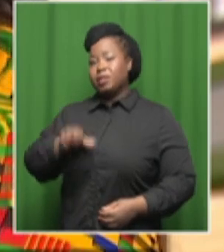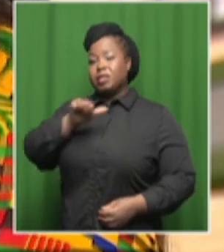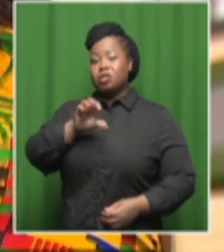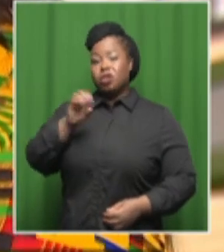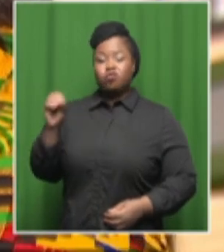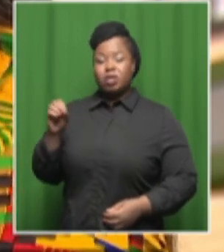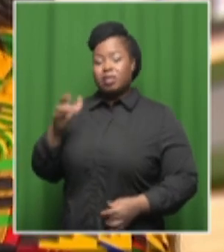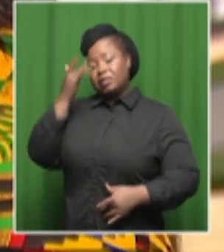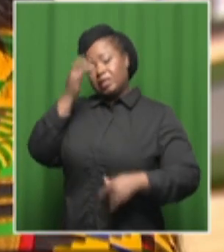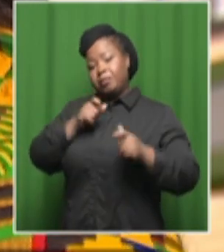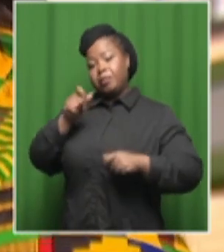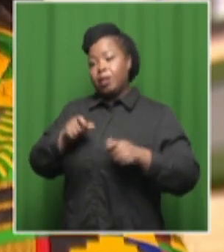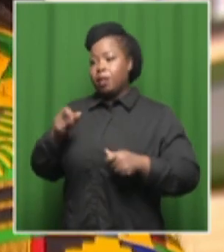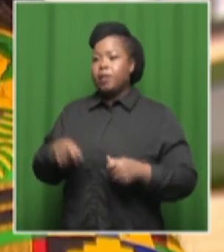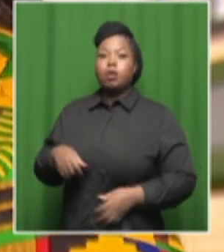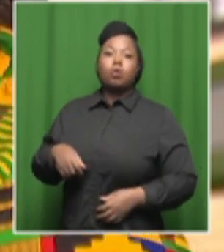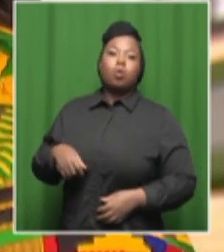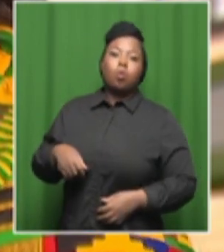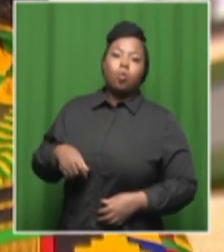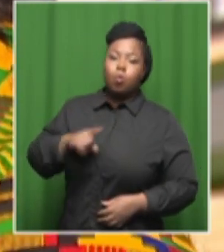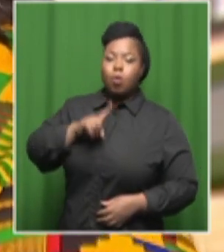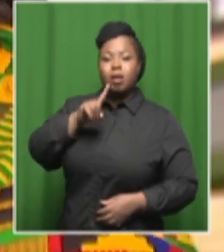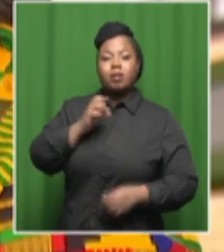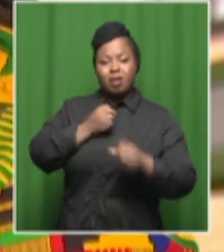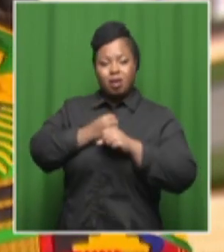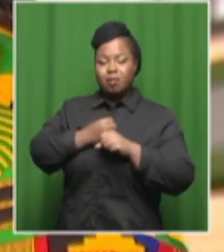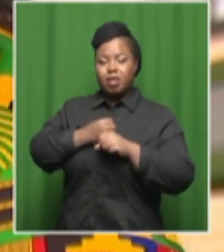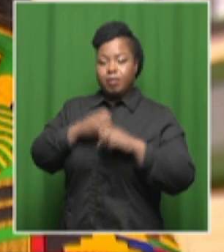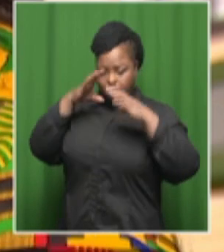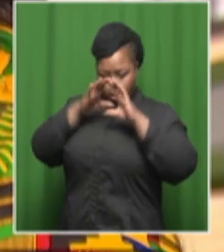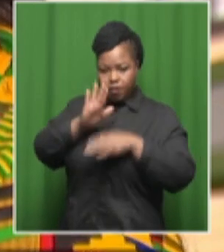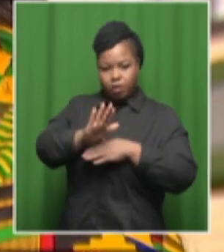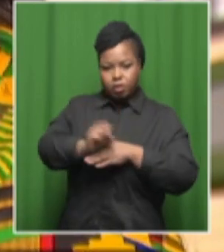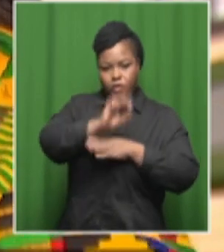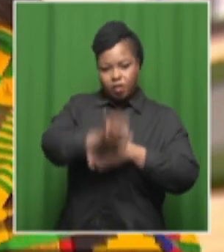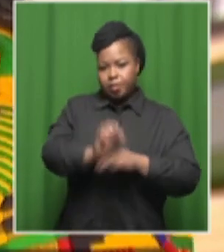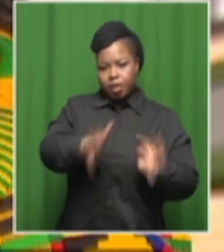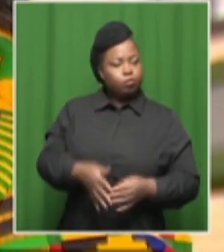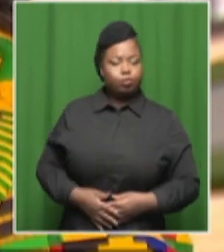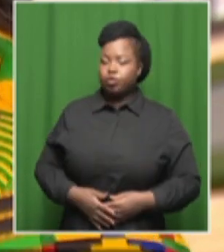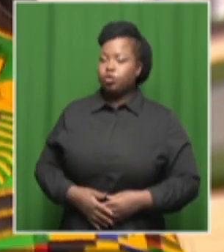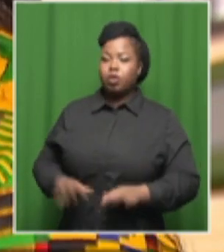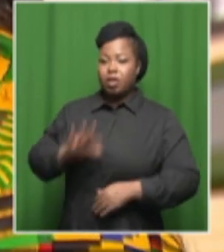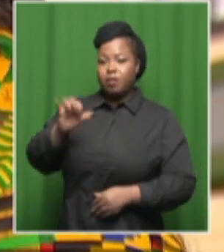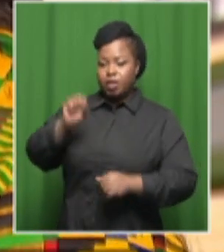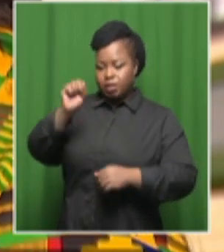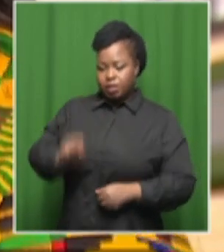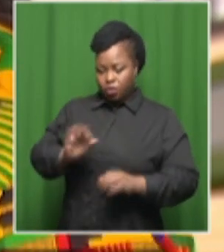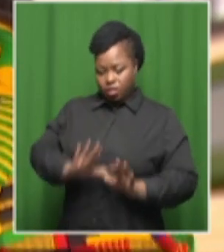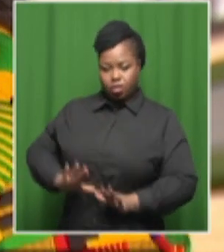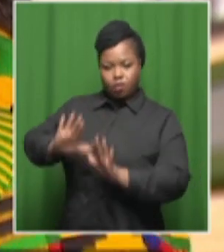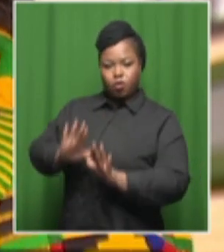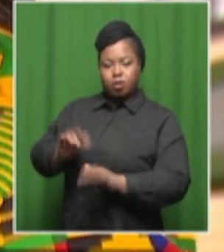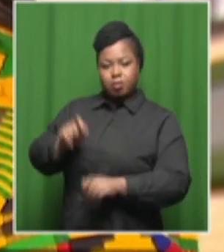patients per annum just in this place. And these are not confined only to South Africa, but to the SADC regions. And